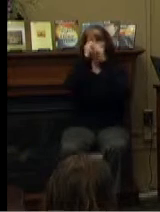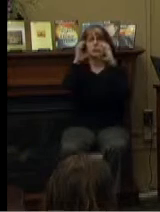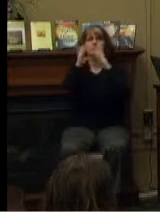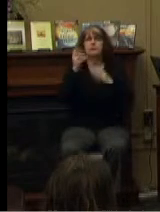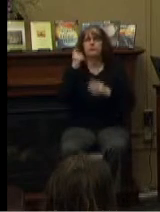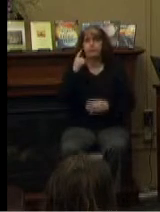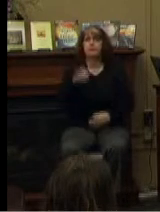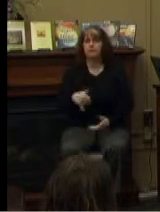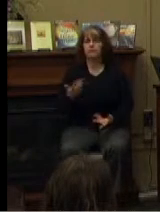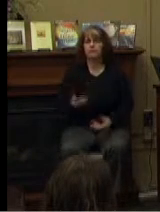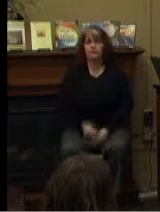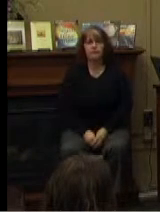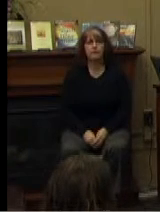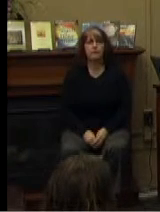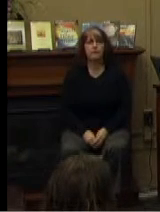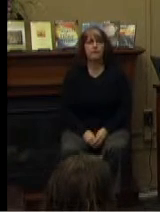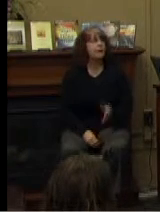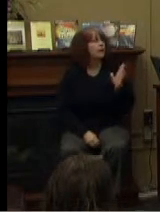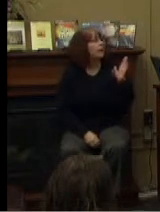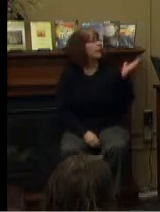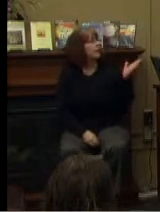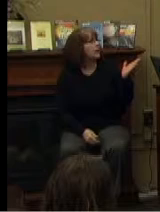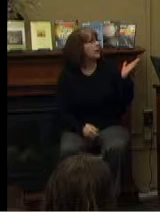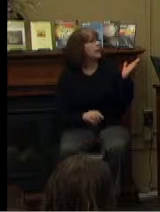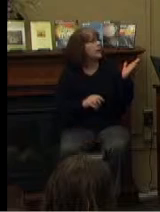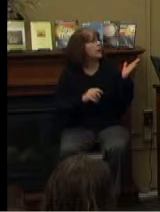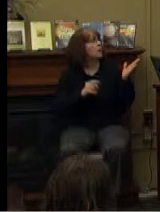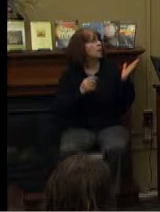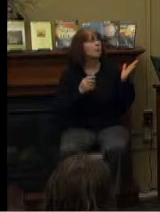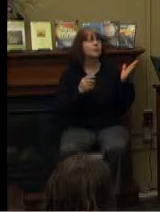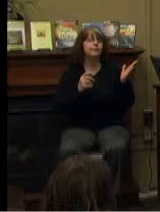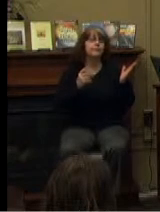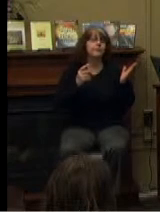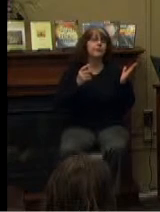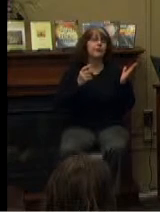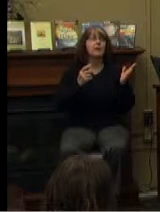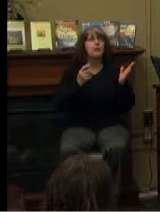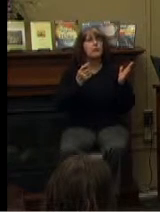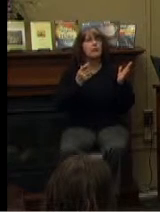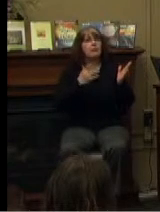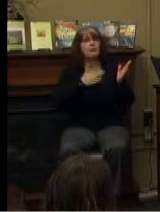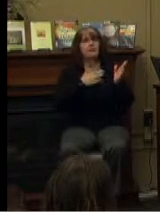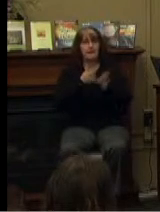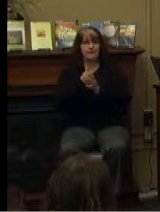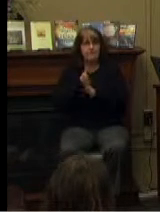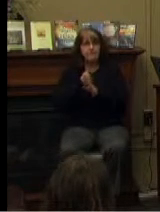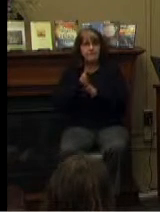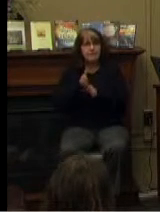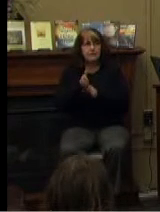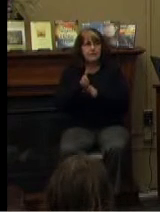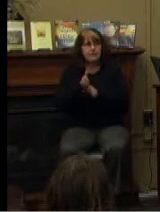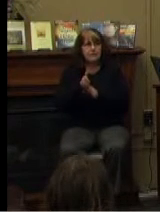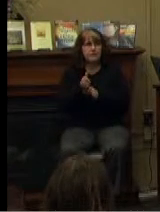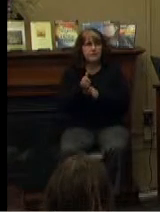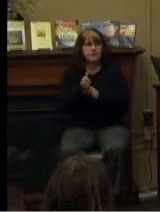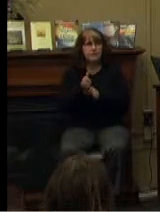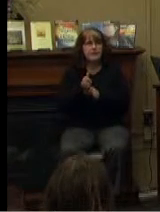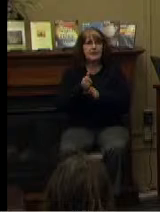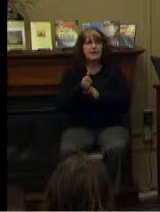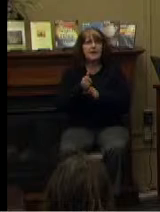And then this is where a lot of, so we kind of get, kind of in my field, you get two ends. What do you